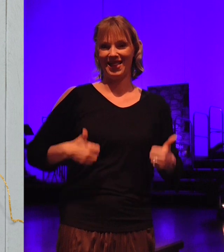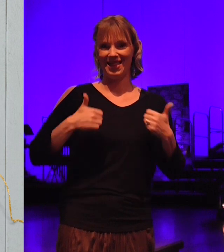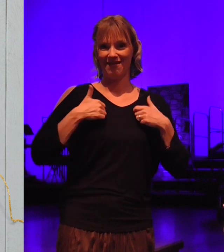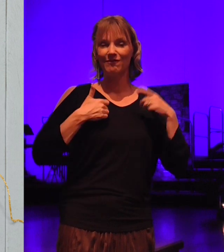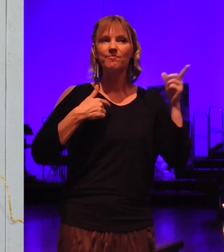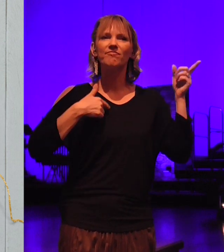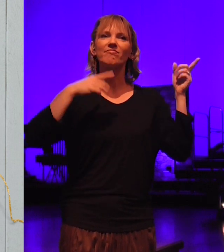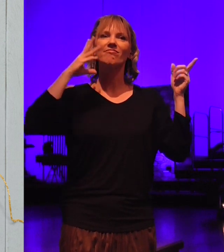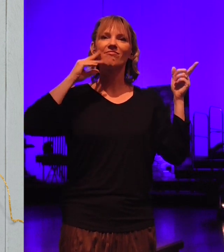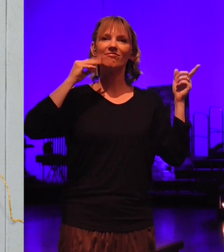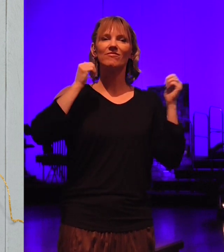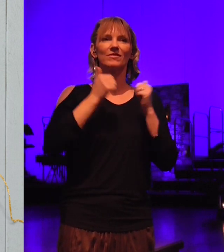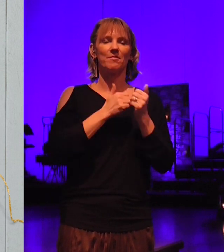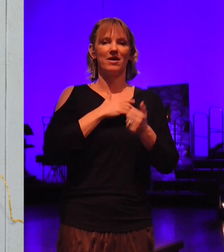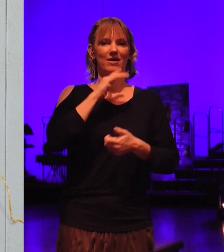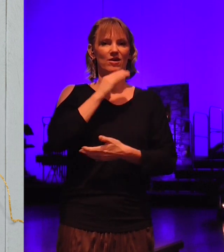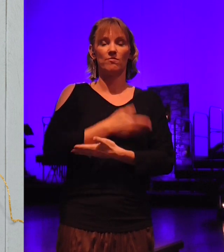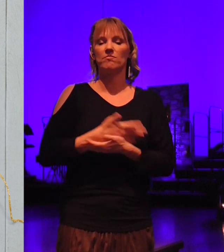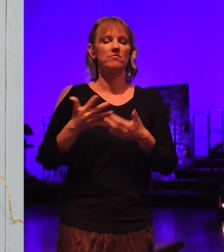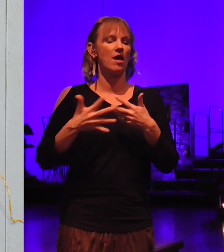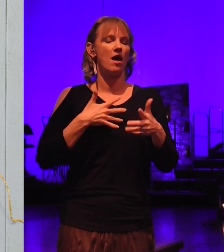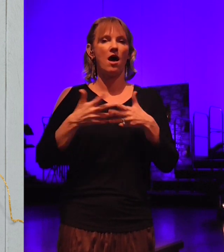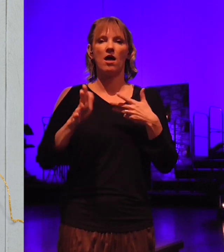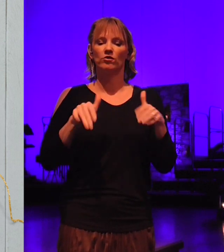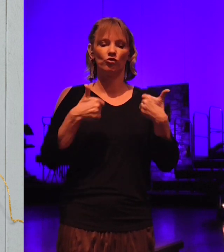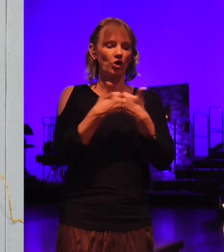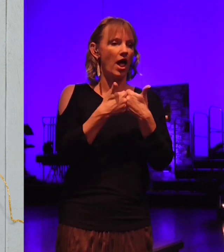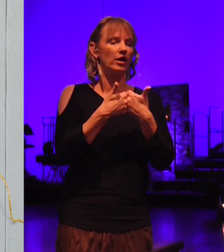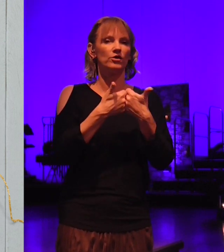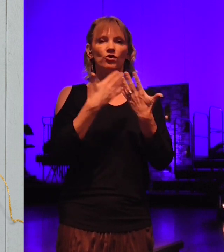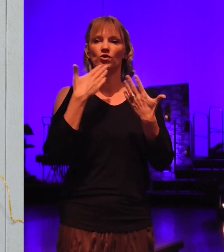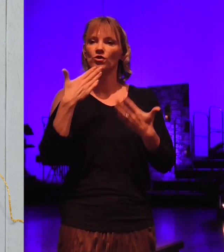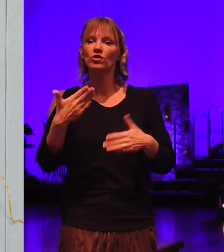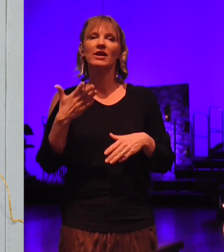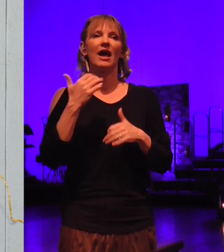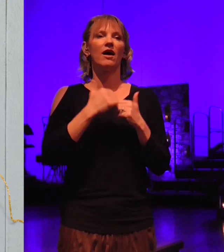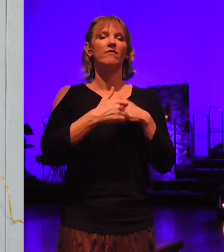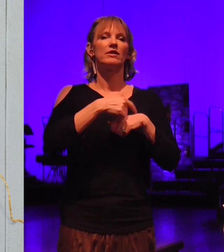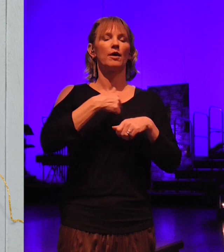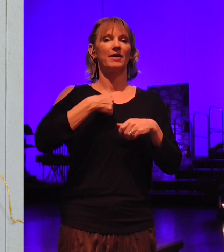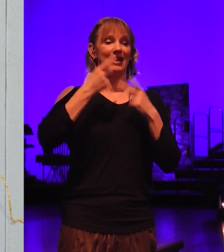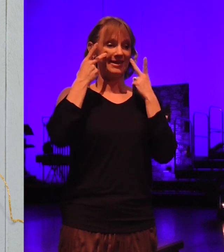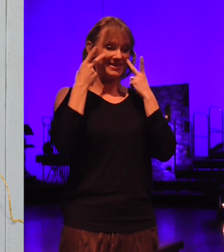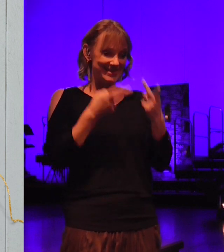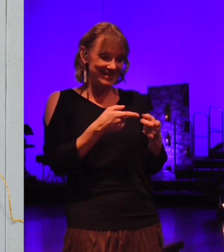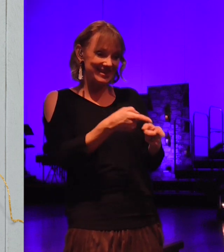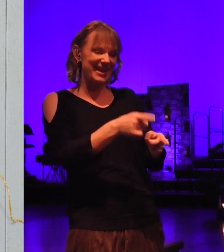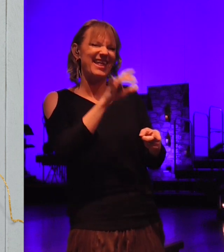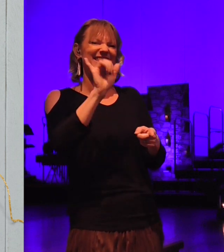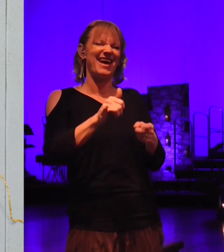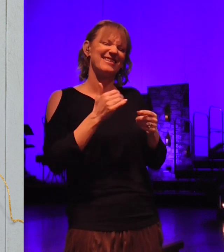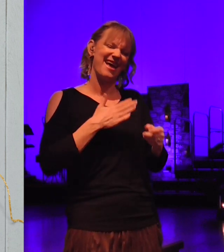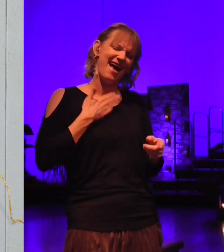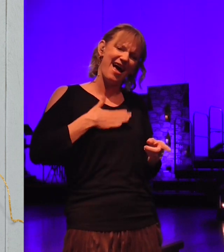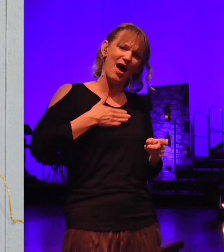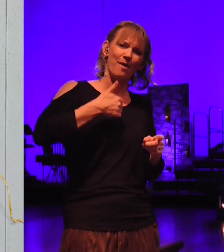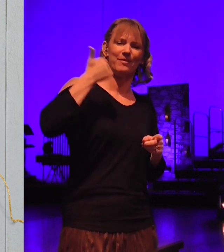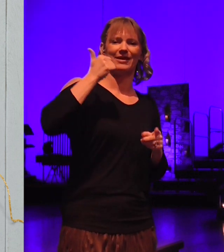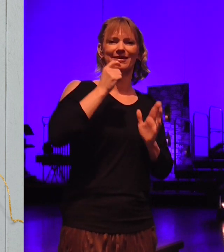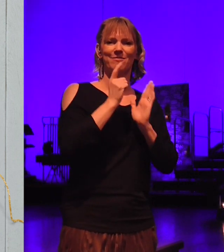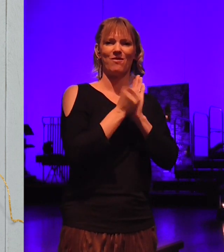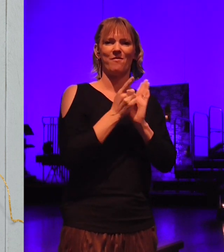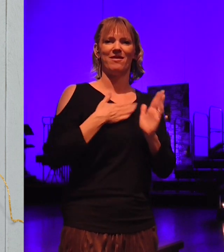with my daughter. No matter how challenging or good a day is, every time I see her is the happiest moment of my life. It's